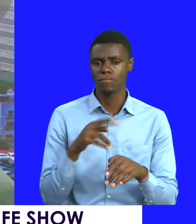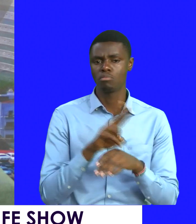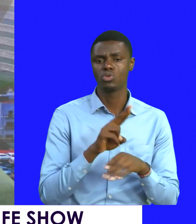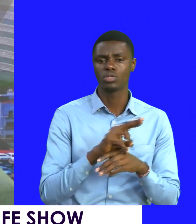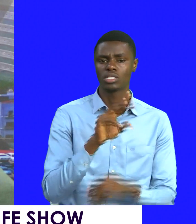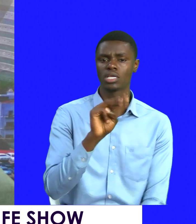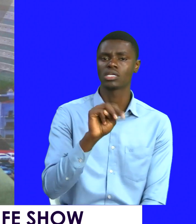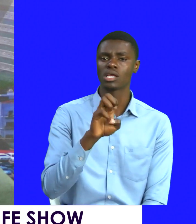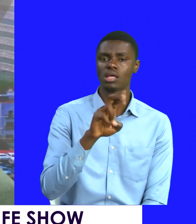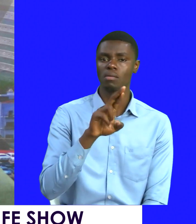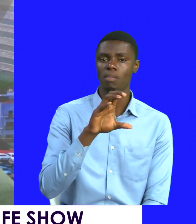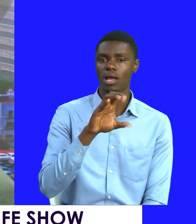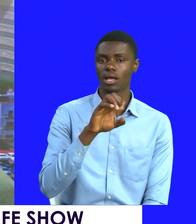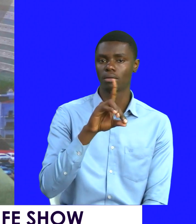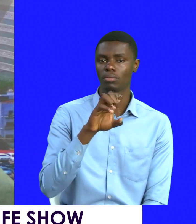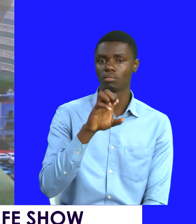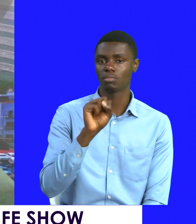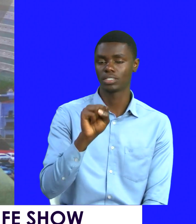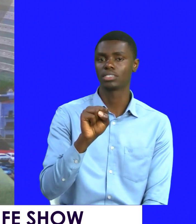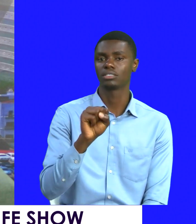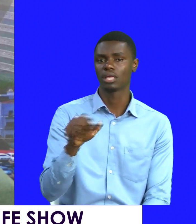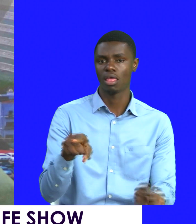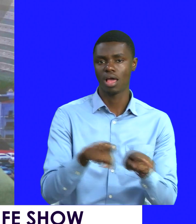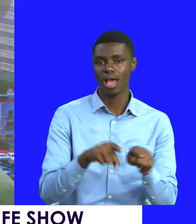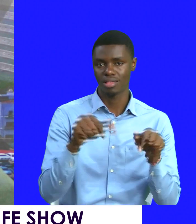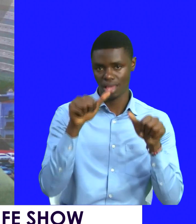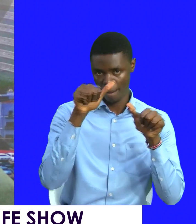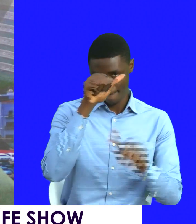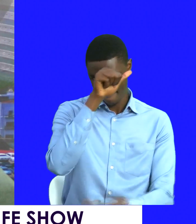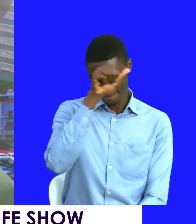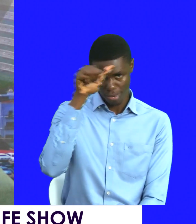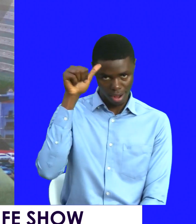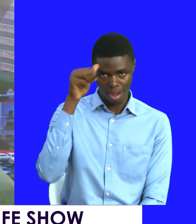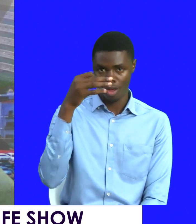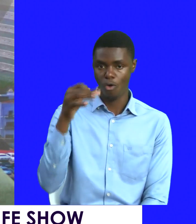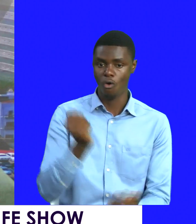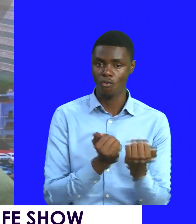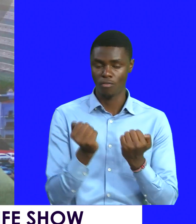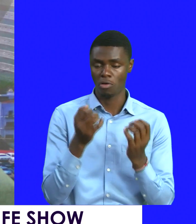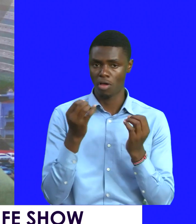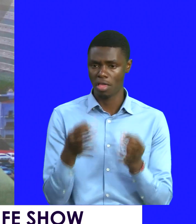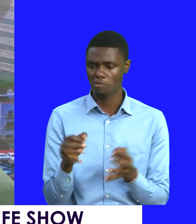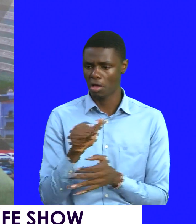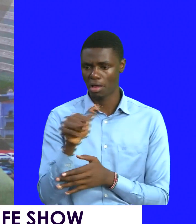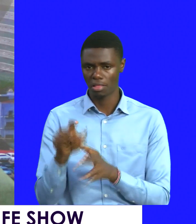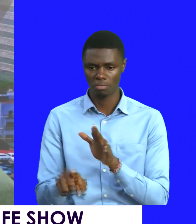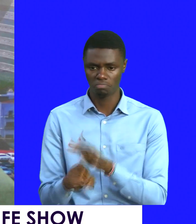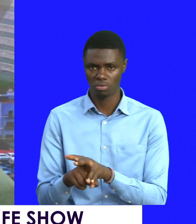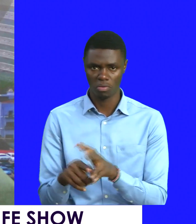a brand of a vehicle. You see, if another brand comes, whether that brand is